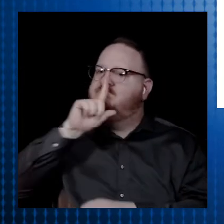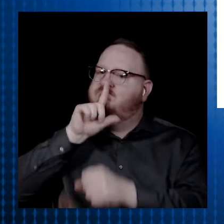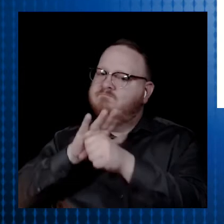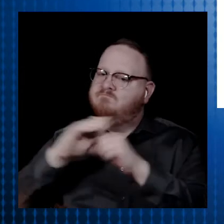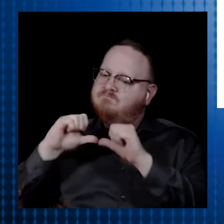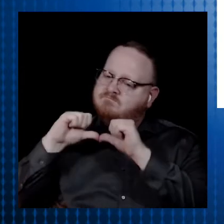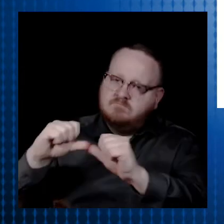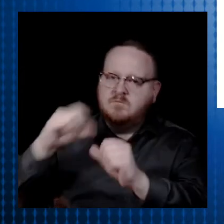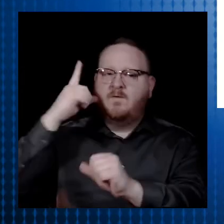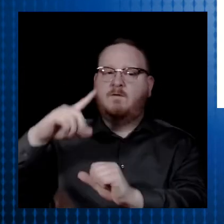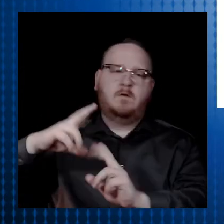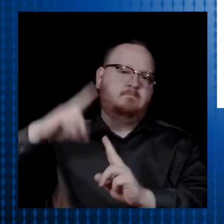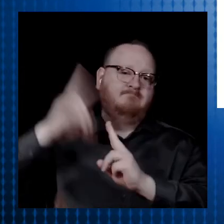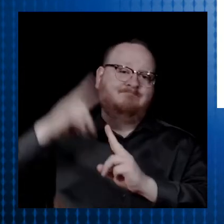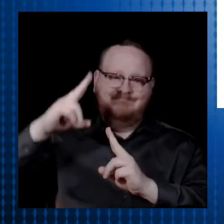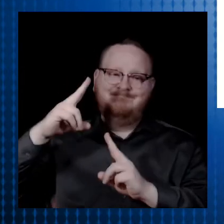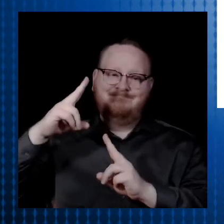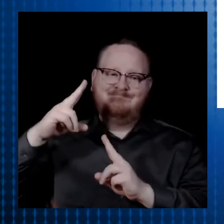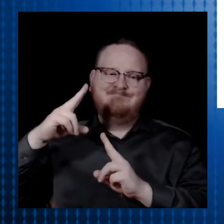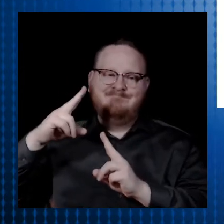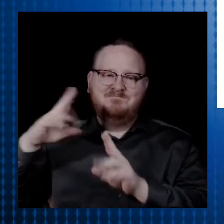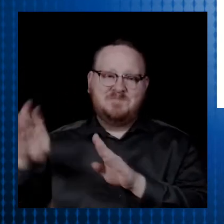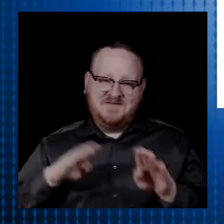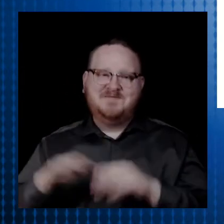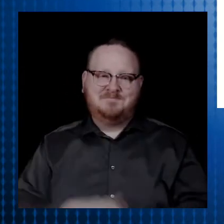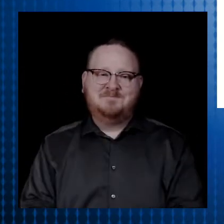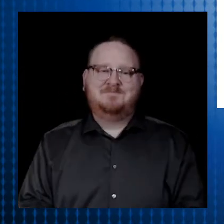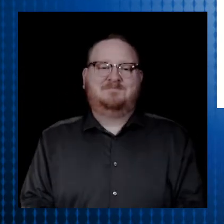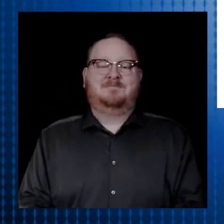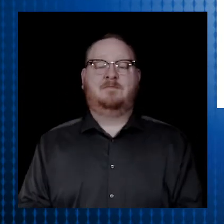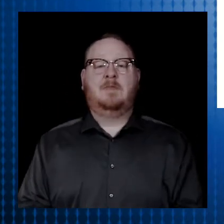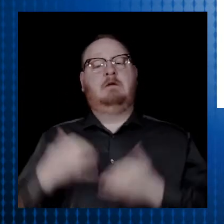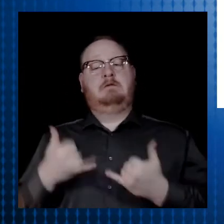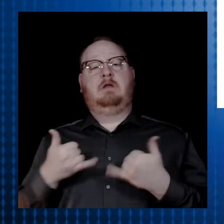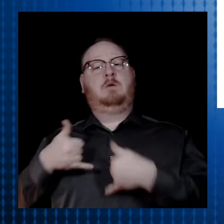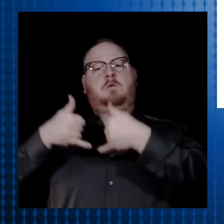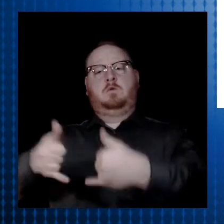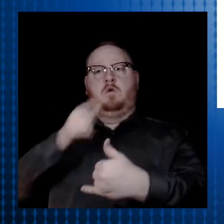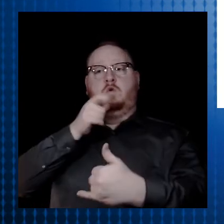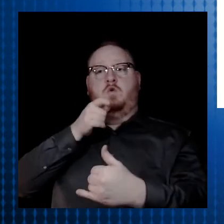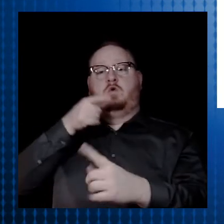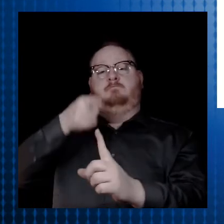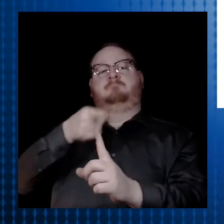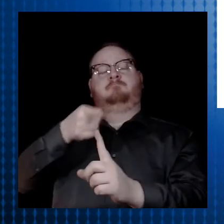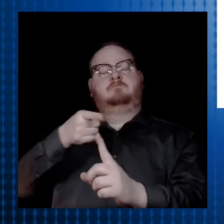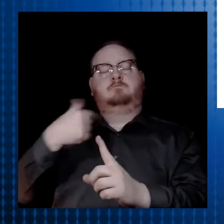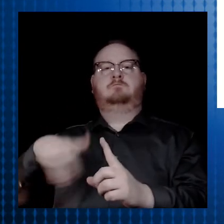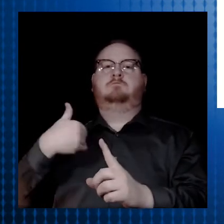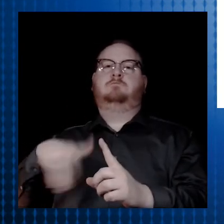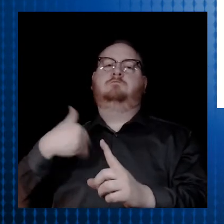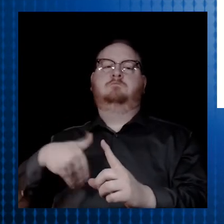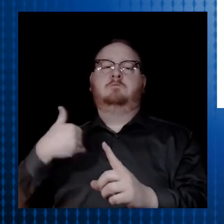excellence. This award today is given to someone who truly exemplifies the best of